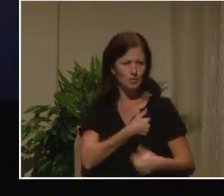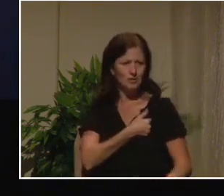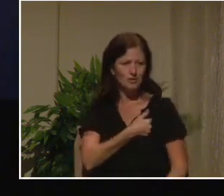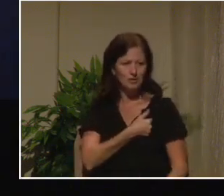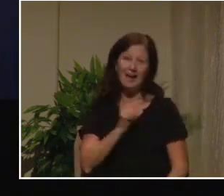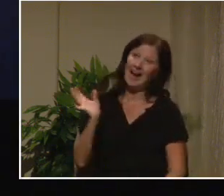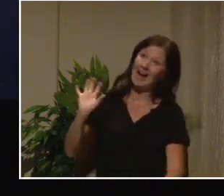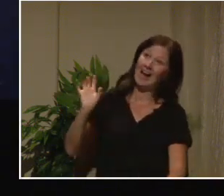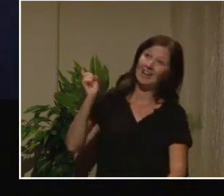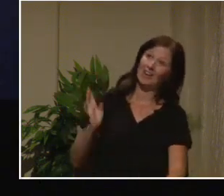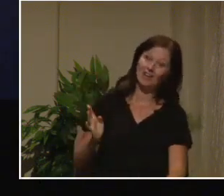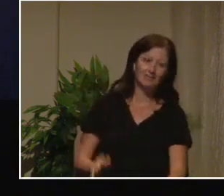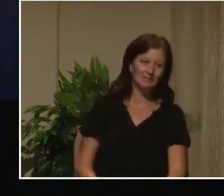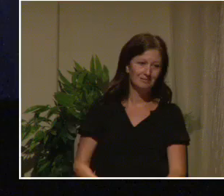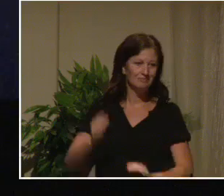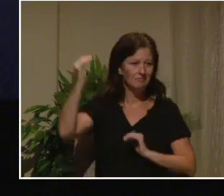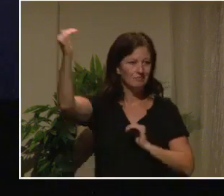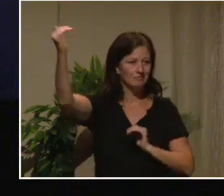we so lower Him